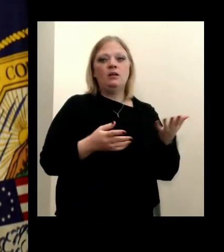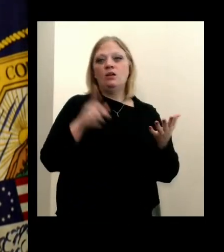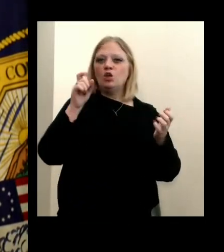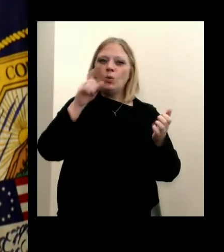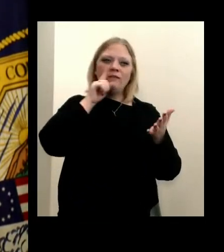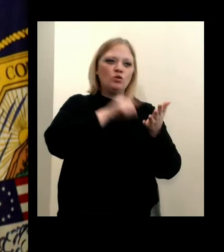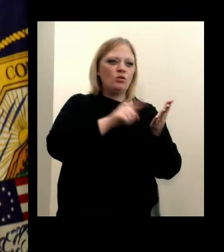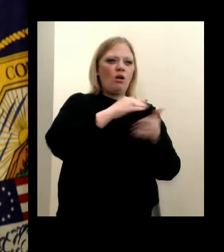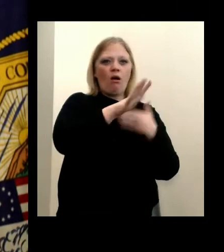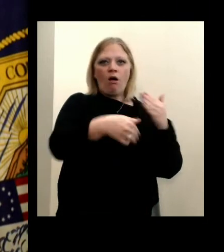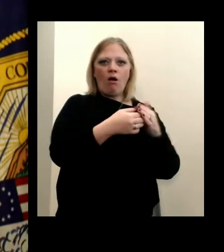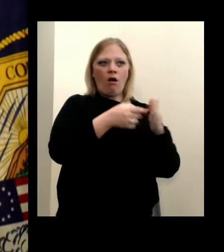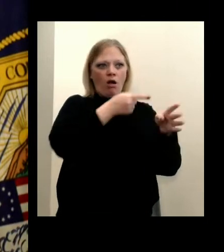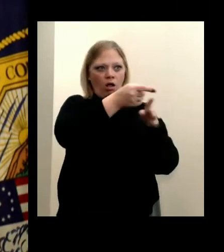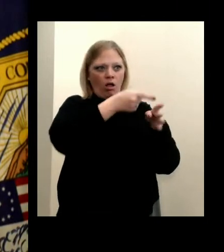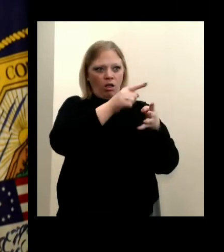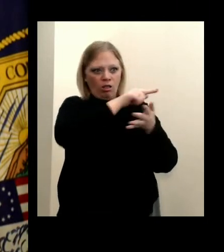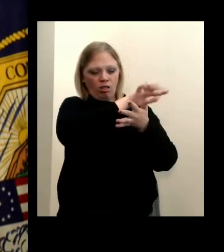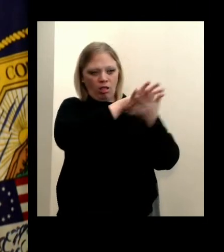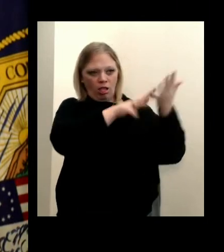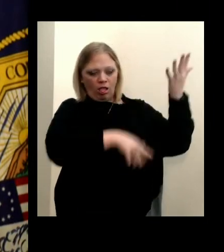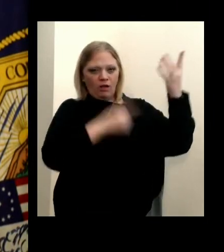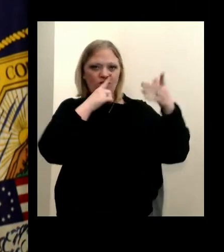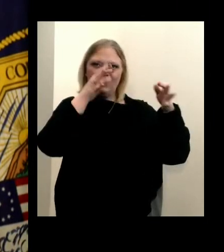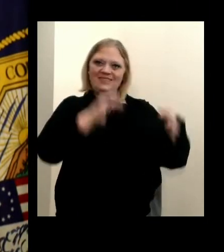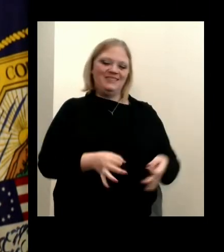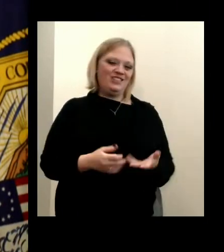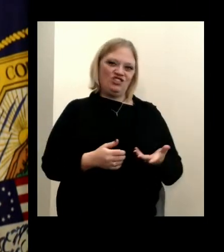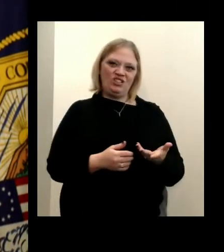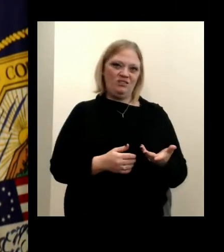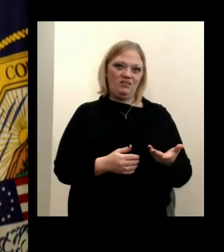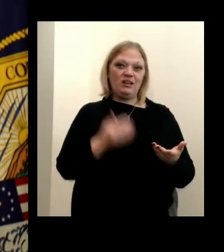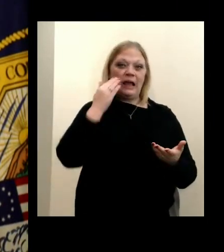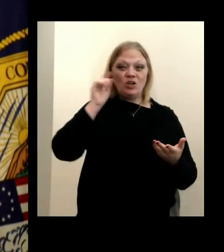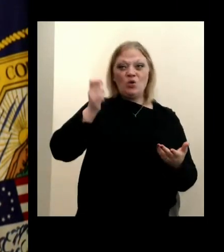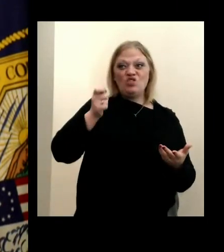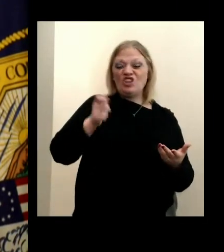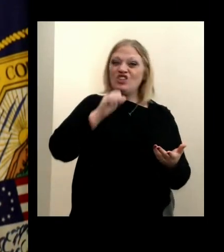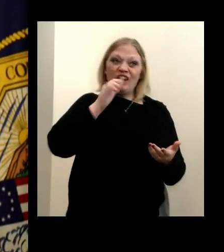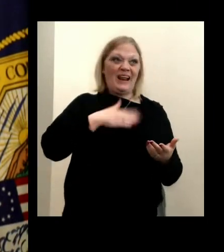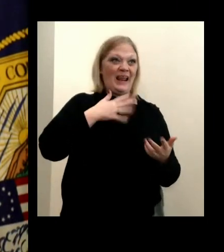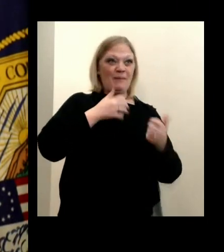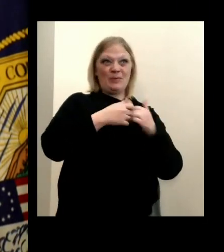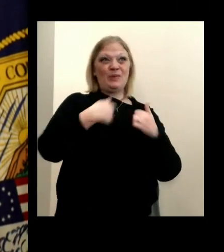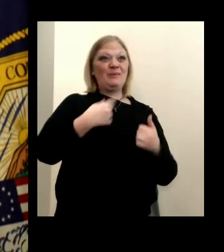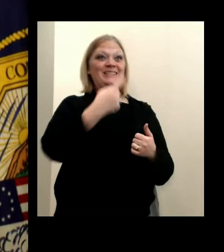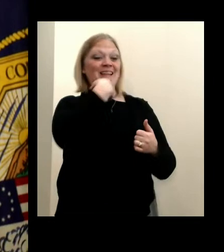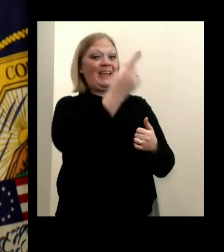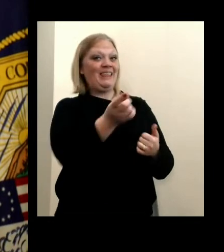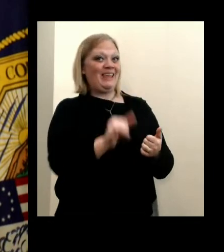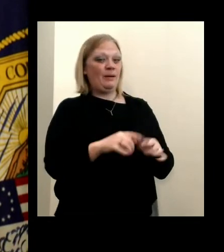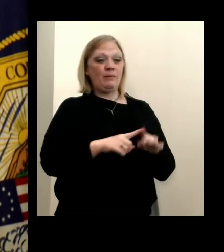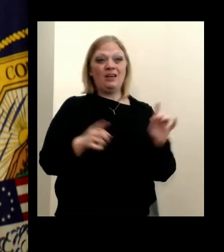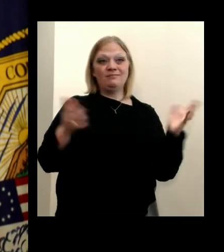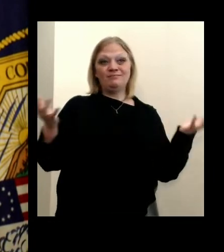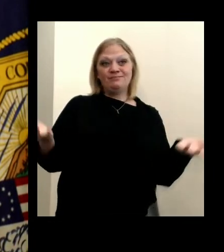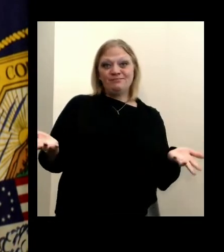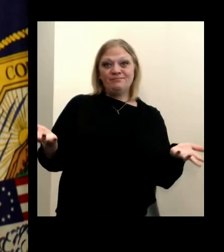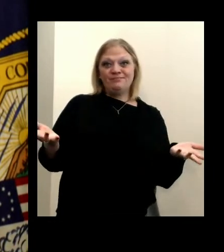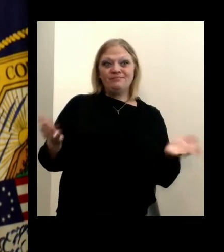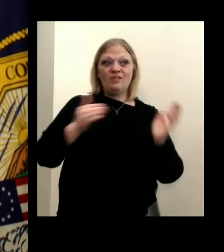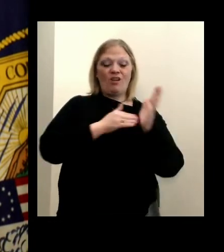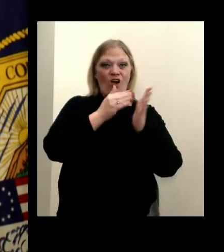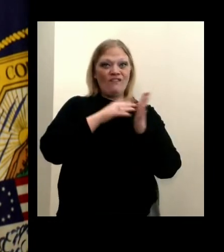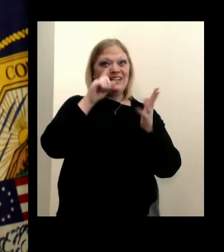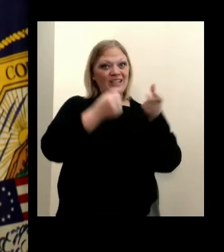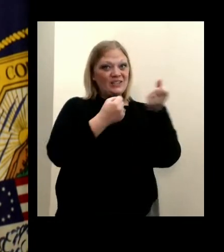aspects associated with a decision in this area. And I know the judges probably aren't happy with me saying that, but as someone, they often come to get their support when they